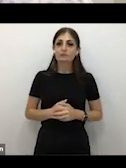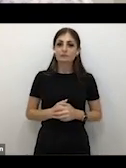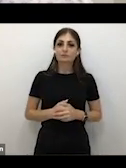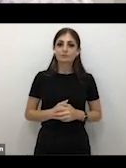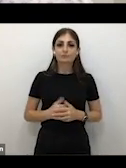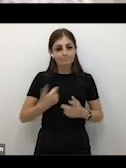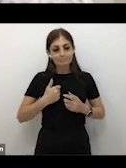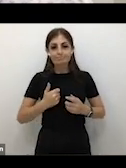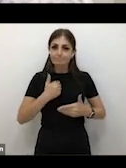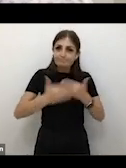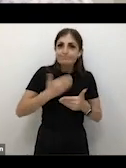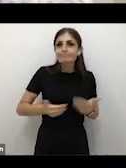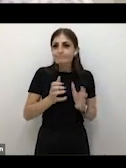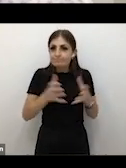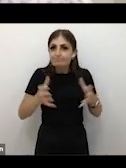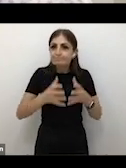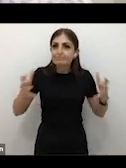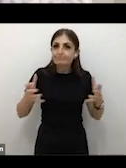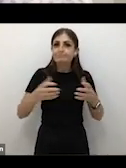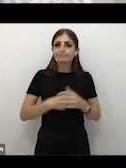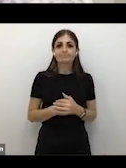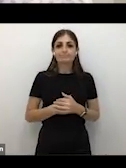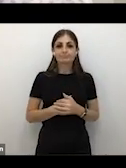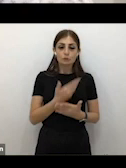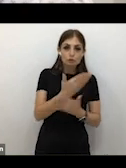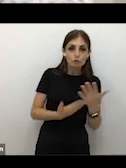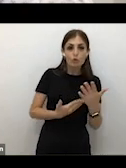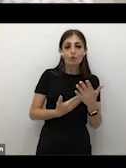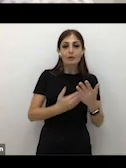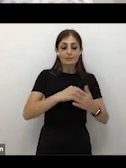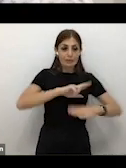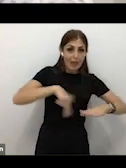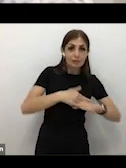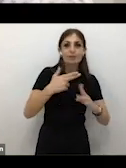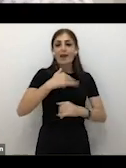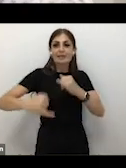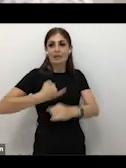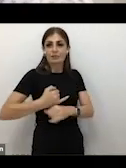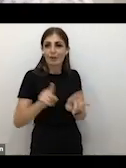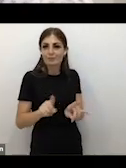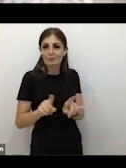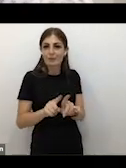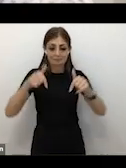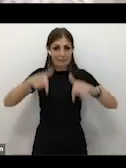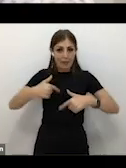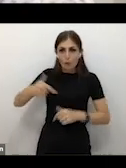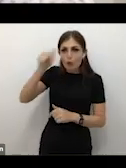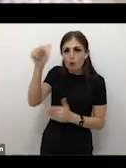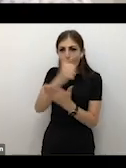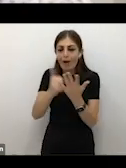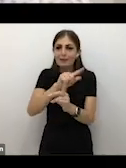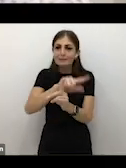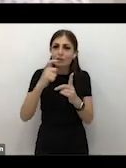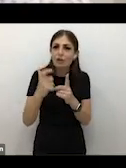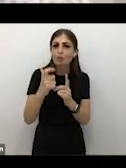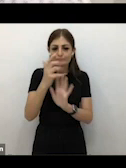we stimulate markets for Australian stories nationally and internationally. At Creative Australia, we know that arts and culture